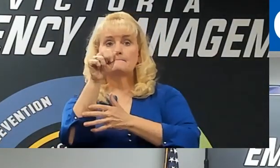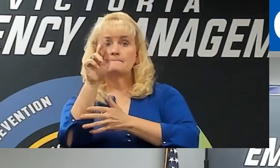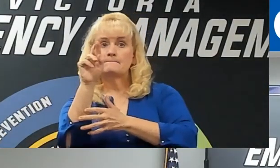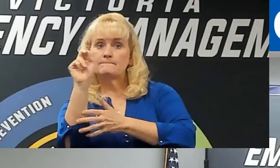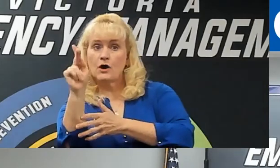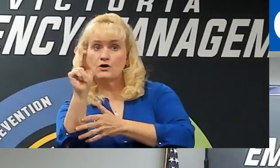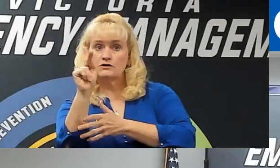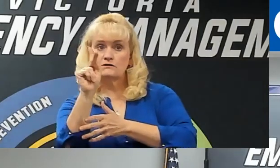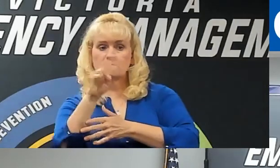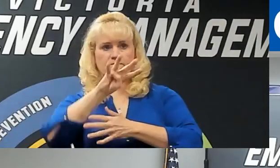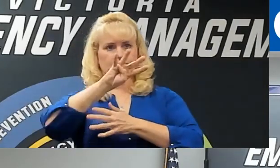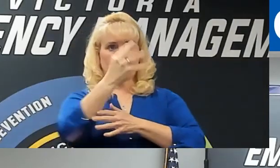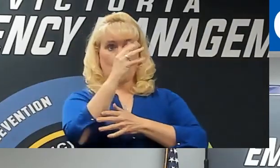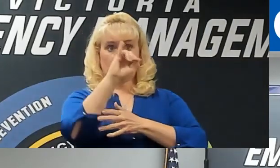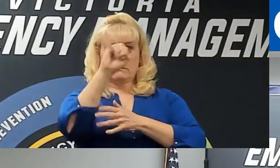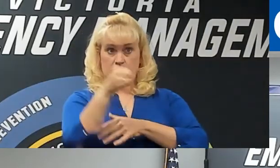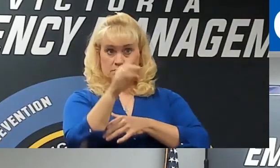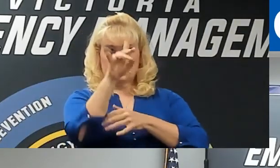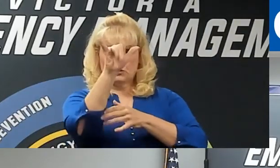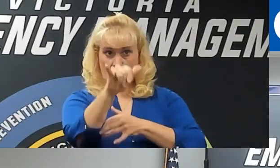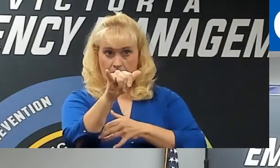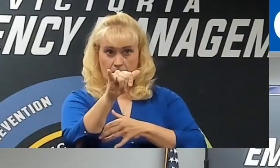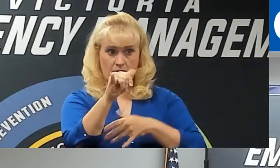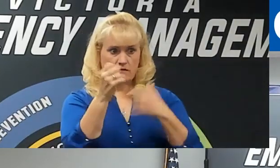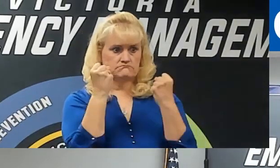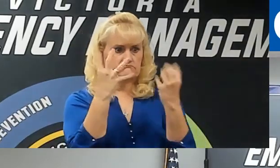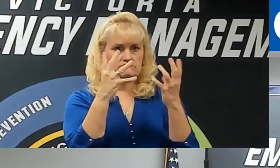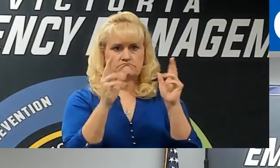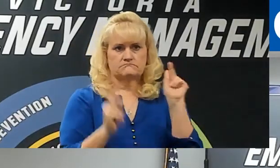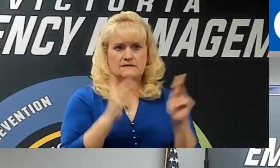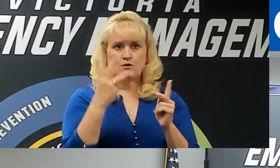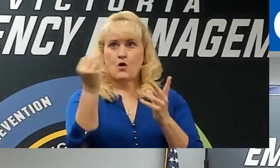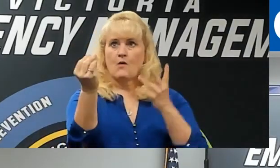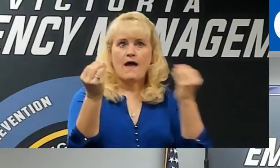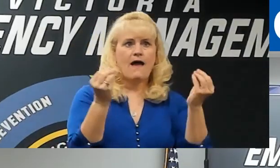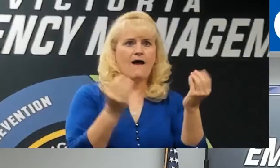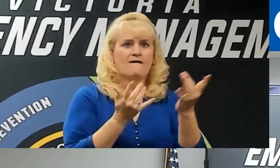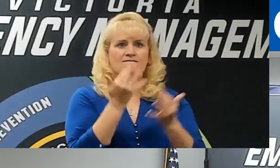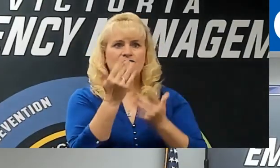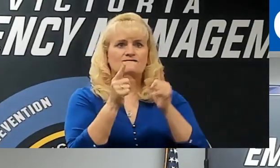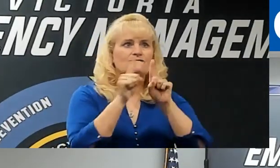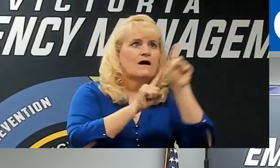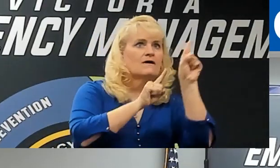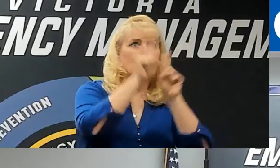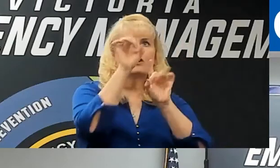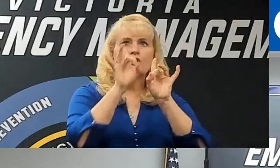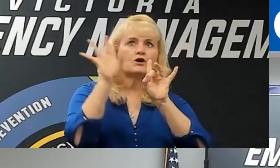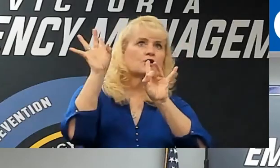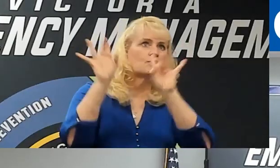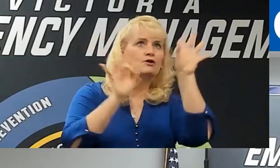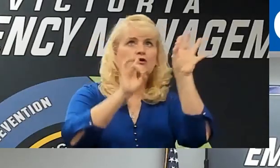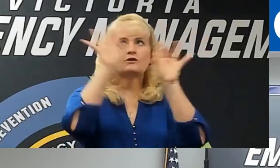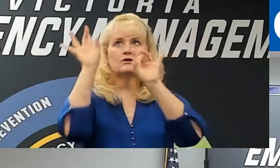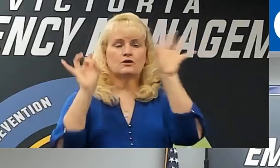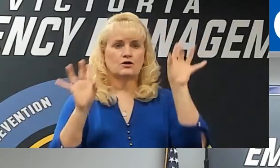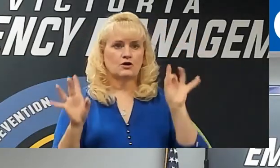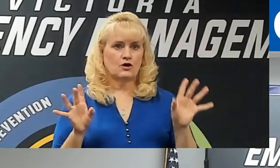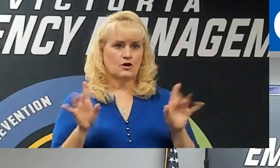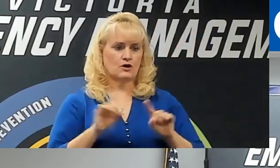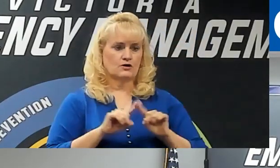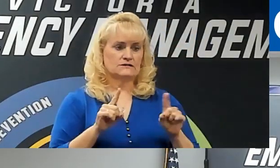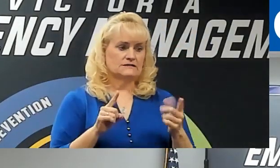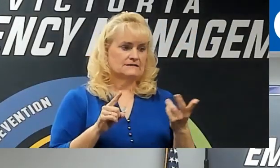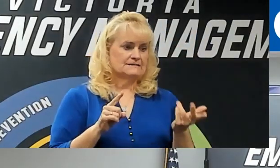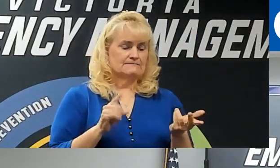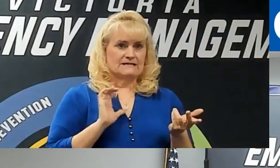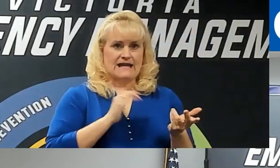generally accommodates a lot of folks out there shooting fireworks, that at the decision of Commissioner's Court and our